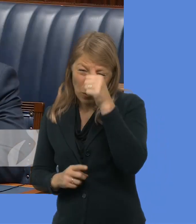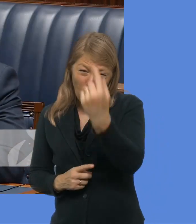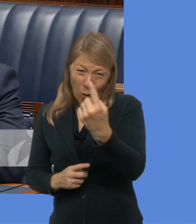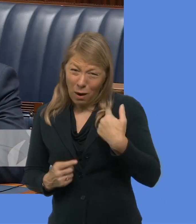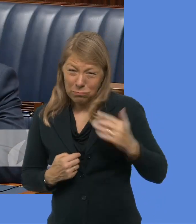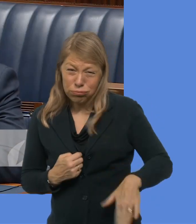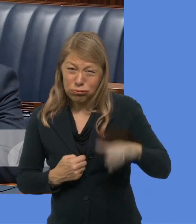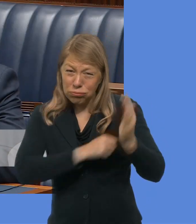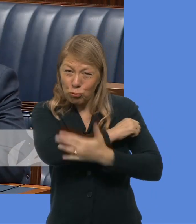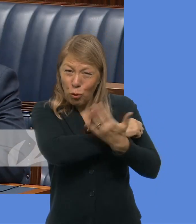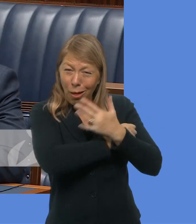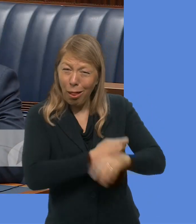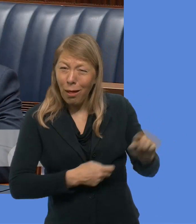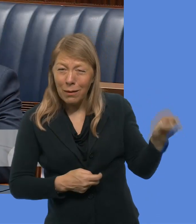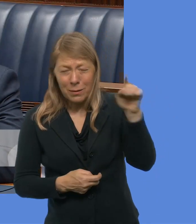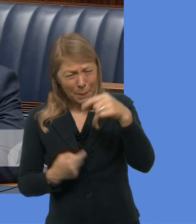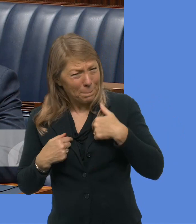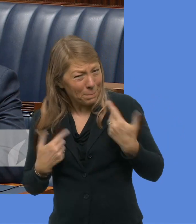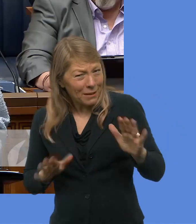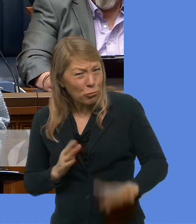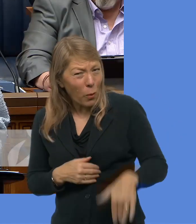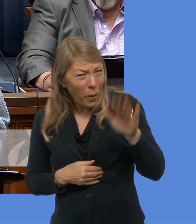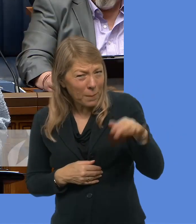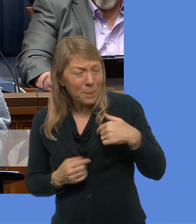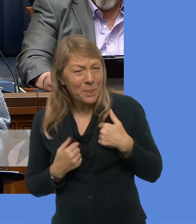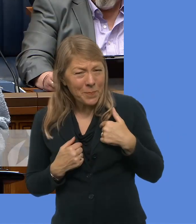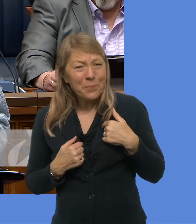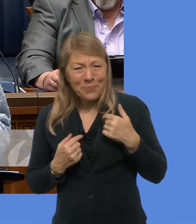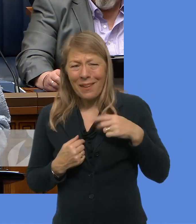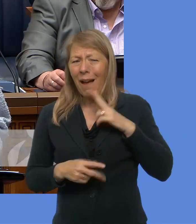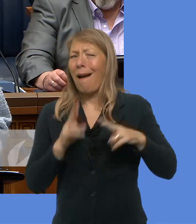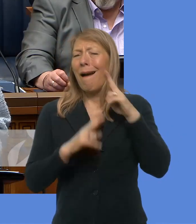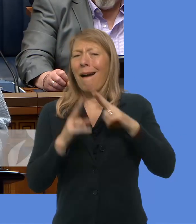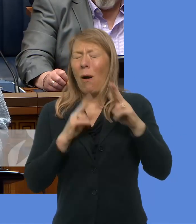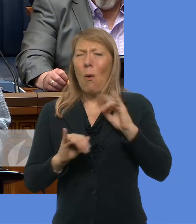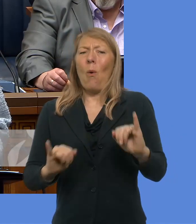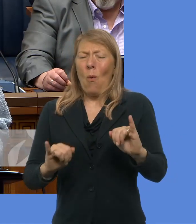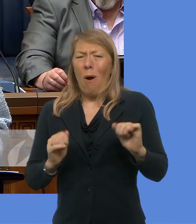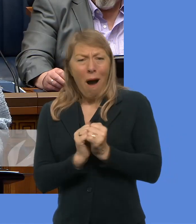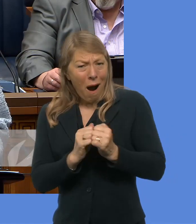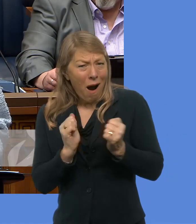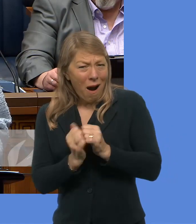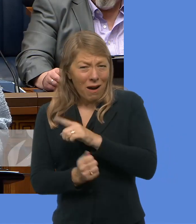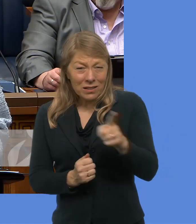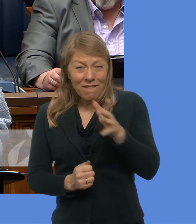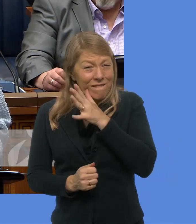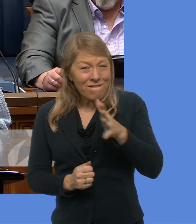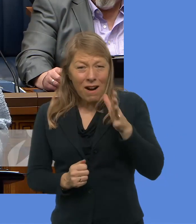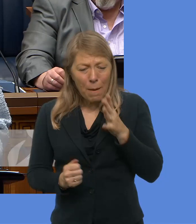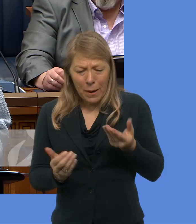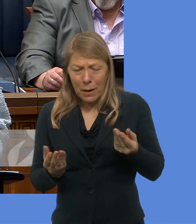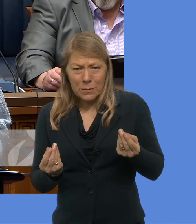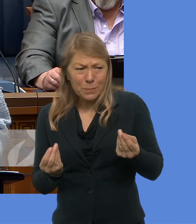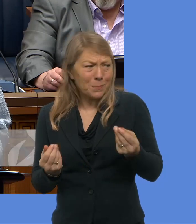so I understand both the impact on our farming and rural communities, but also the benefit and the input that